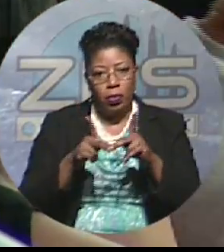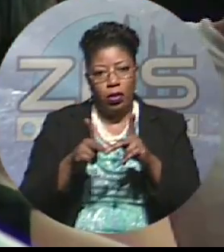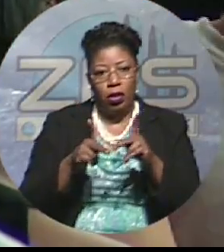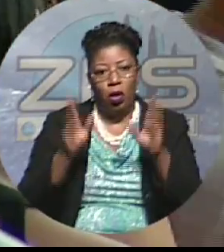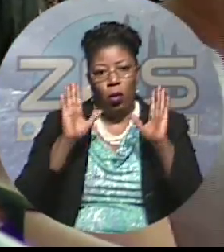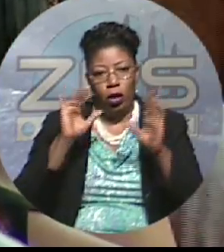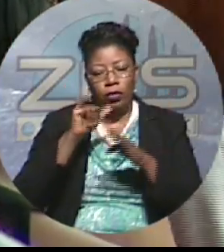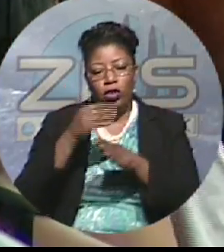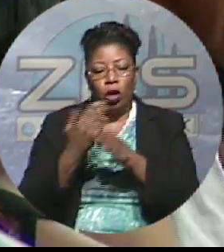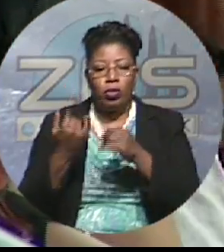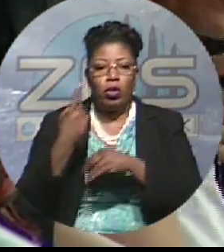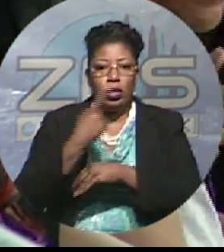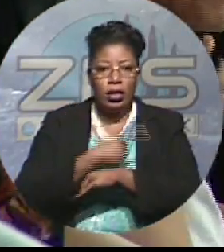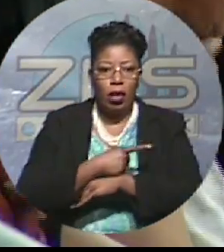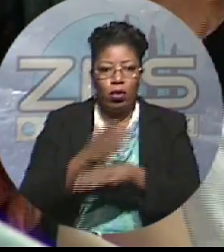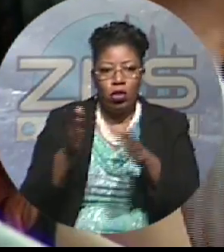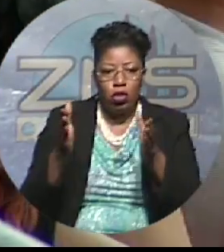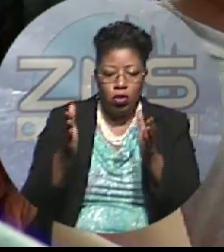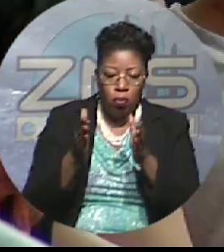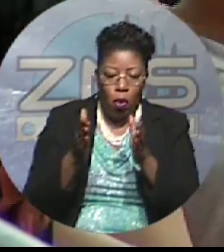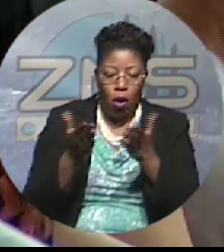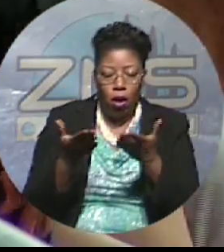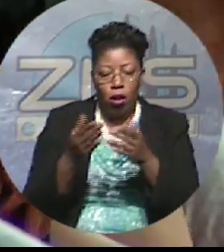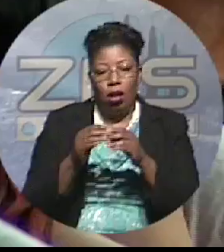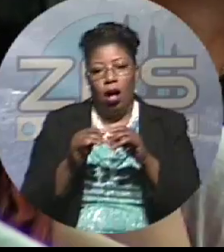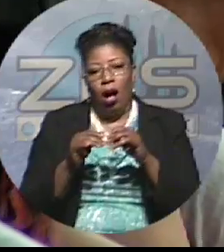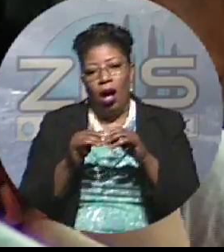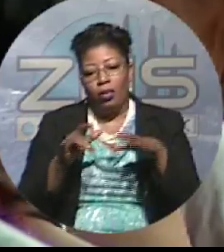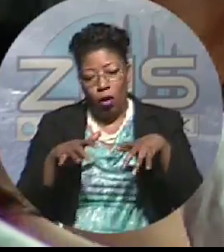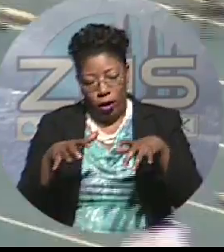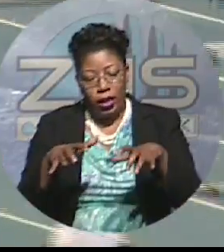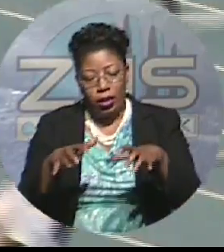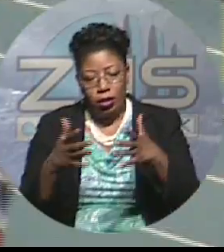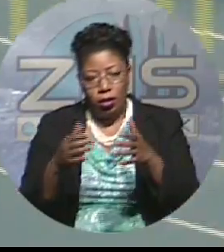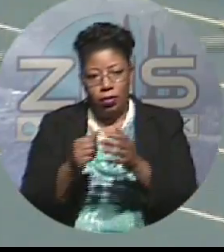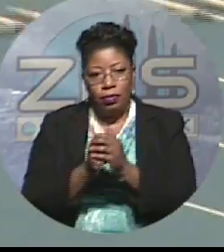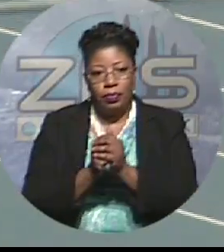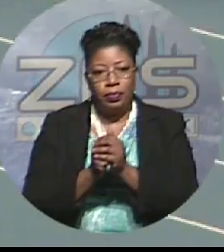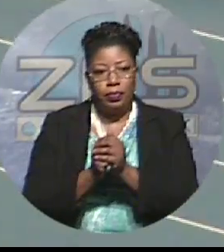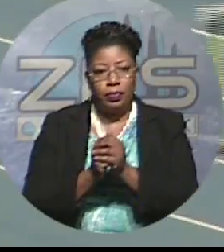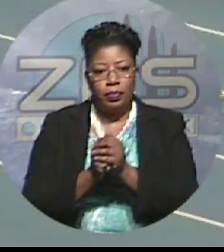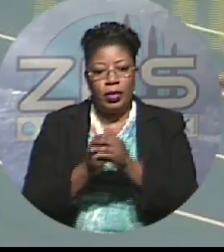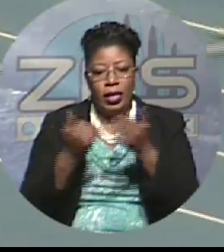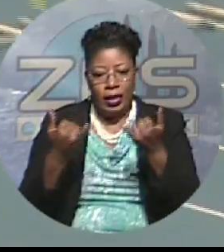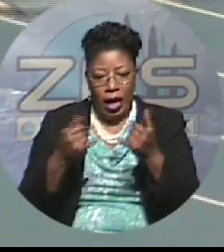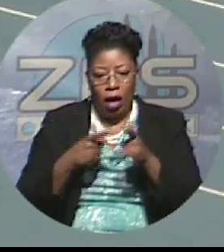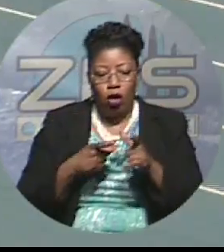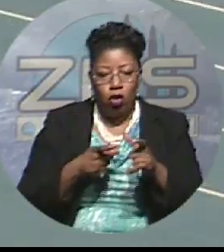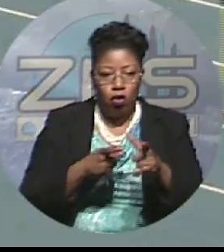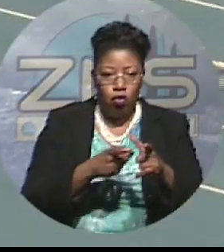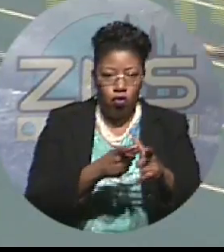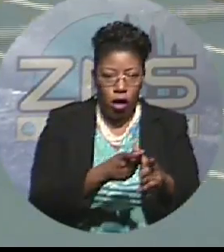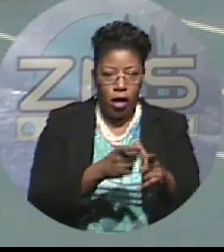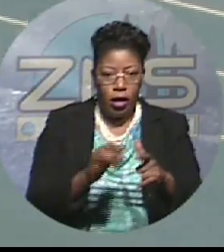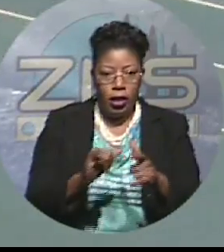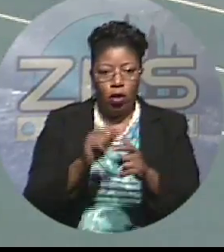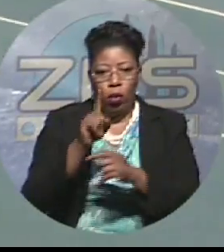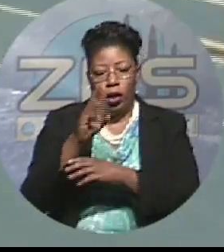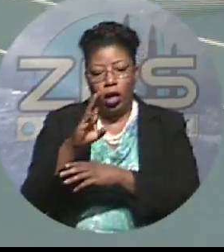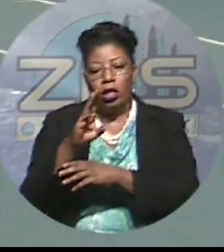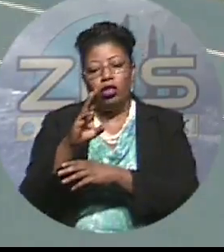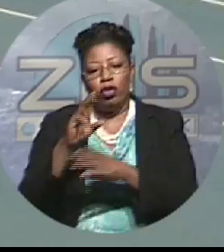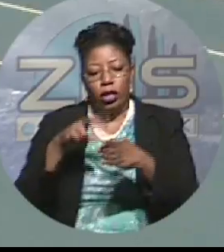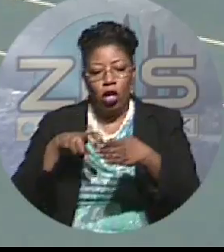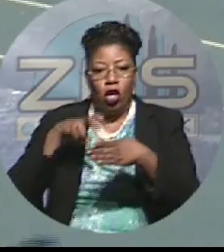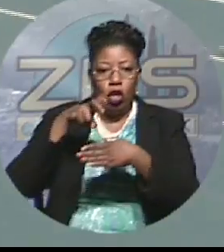today. Seeing that it was a small crowd, but they was all into it. Let's head to the track now for the women's 100-meter